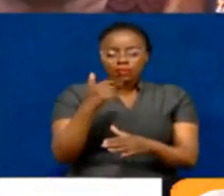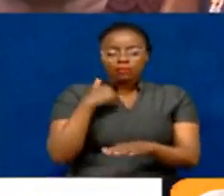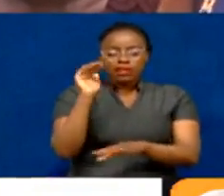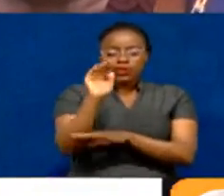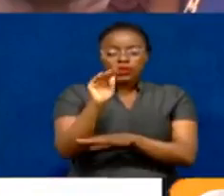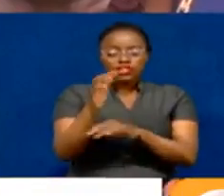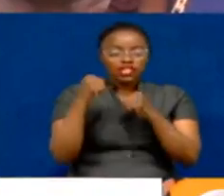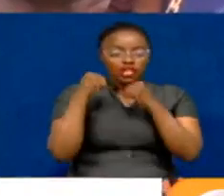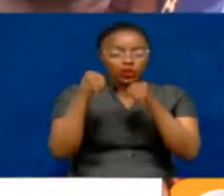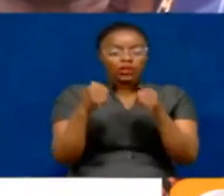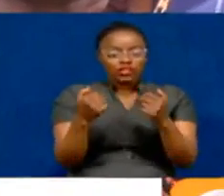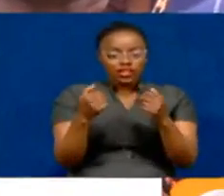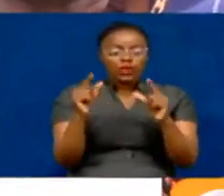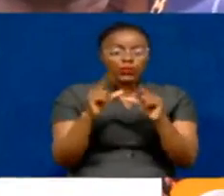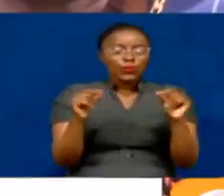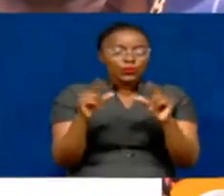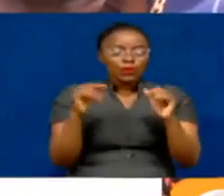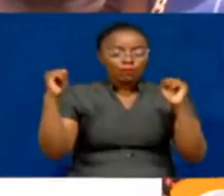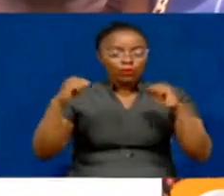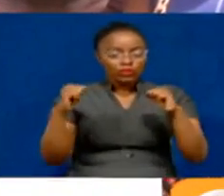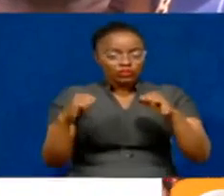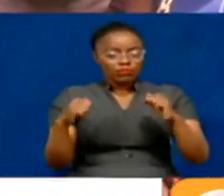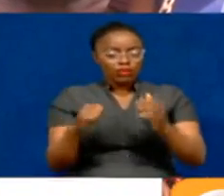in the strongest terms possible